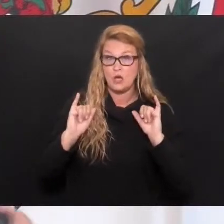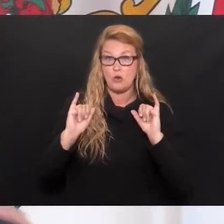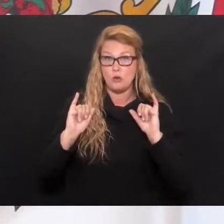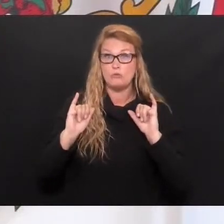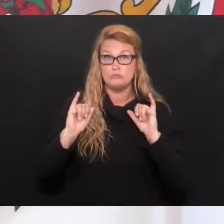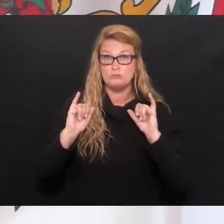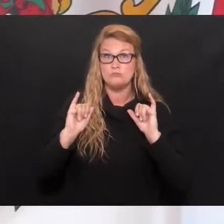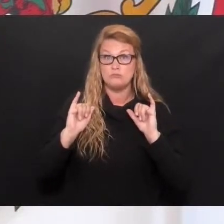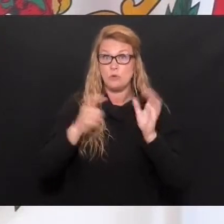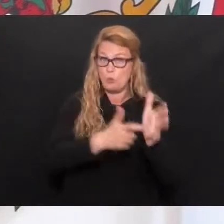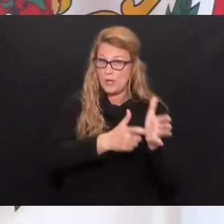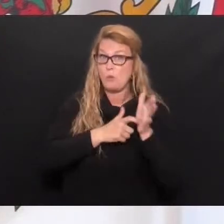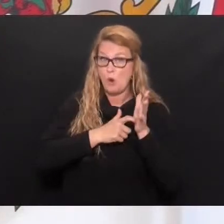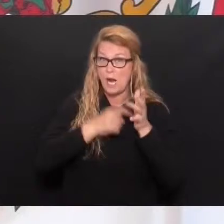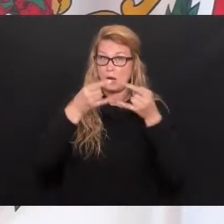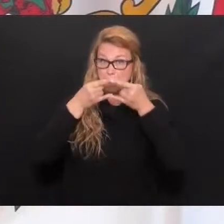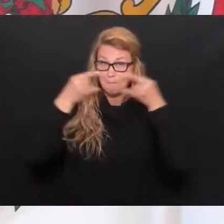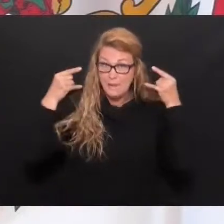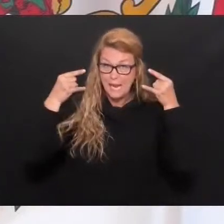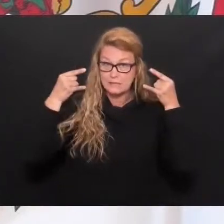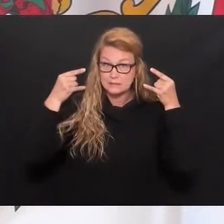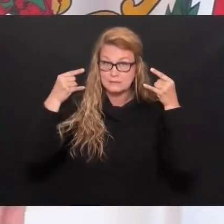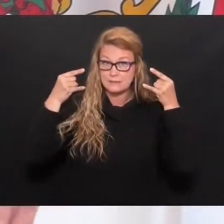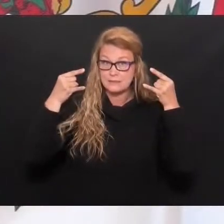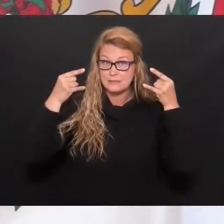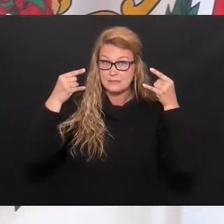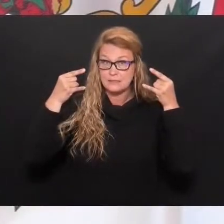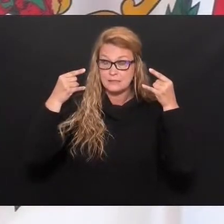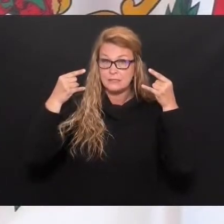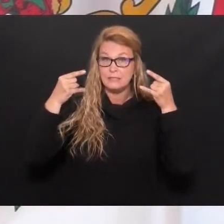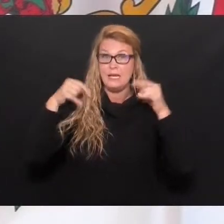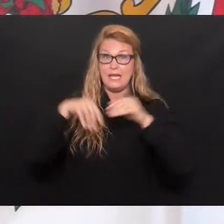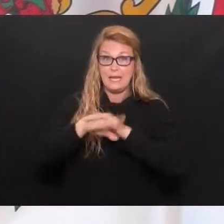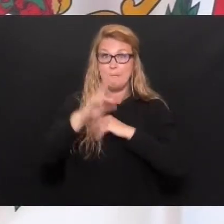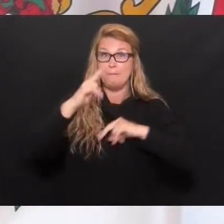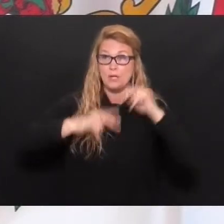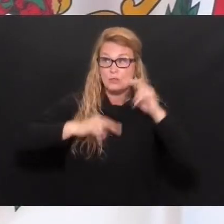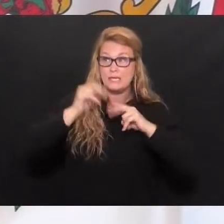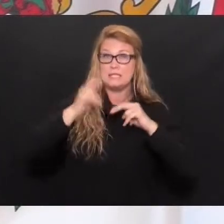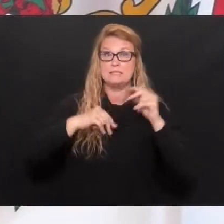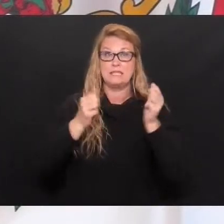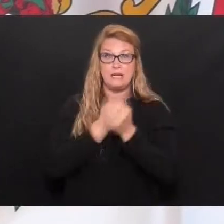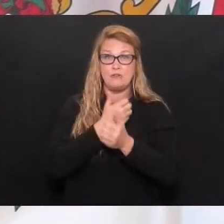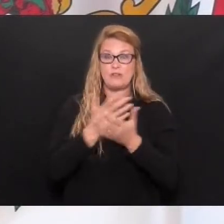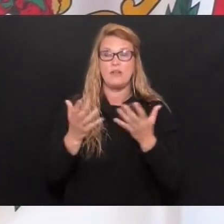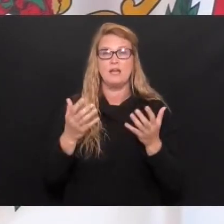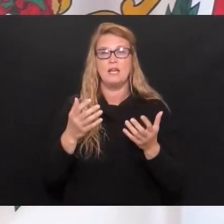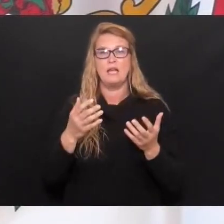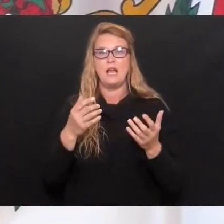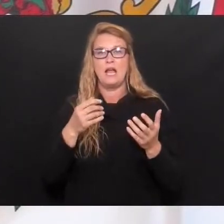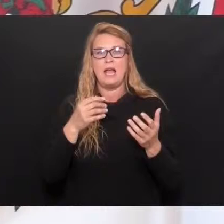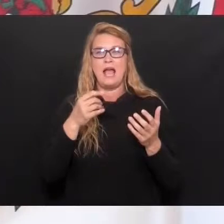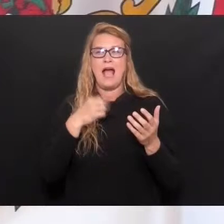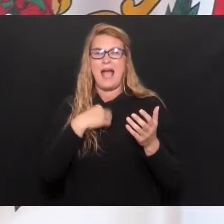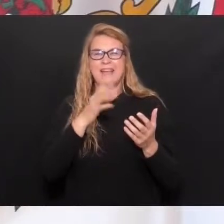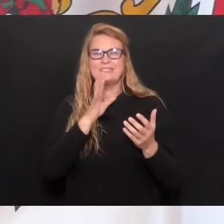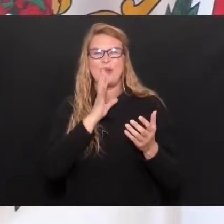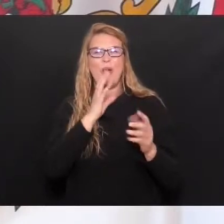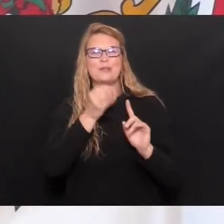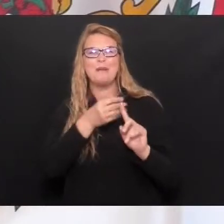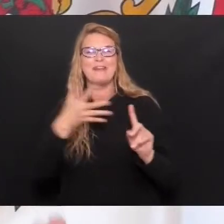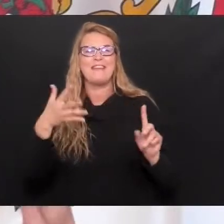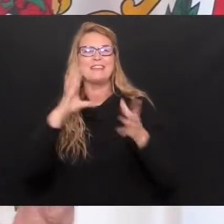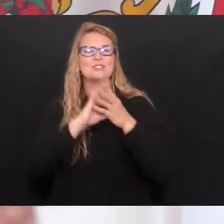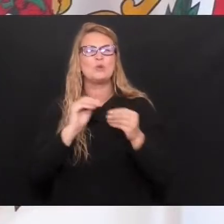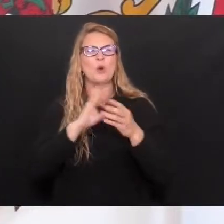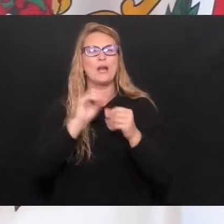that absolutely covers our mask wearing in public buildings and all that. I went through the little glitter, analogy